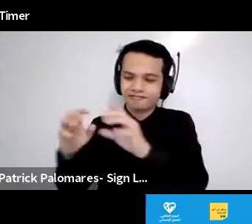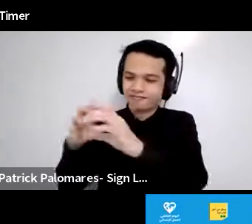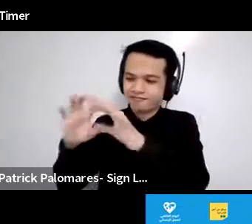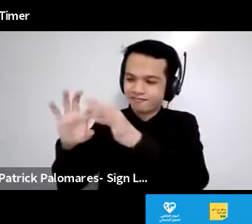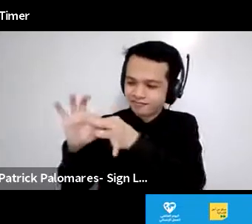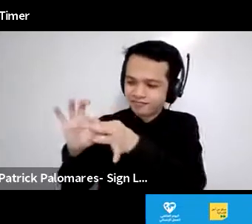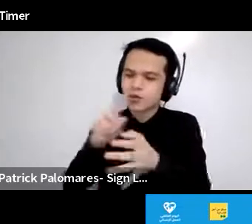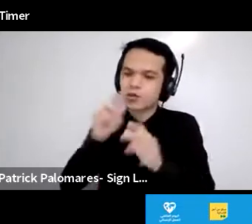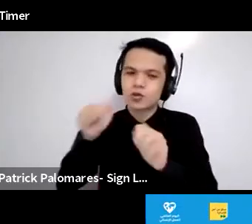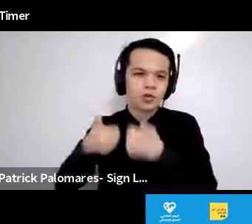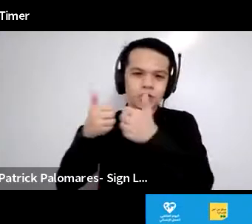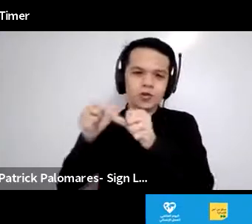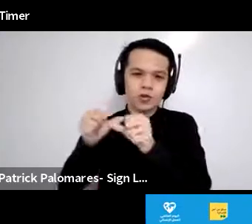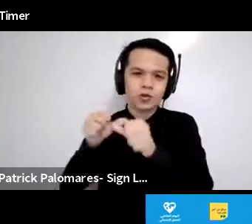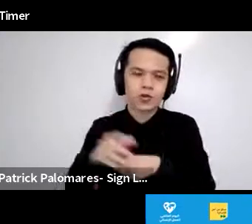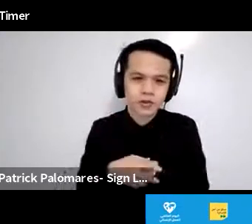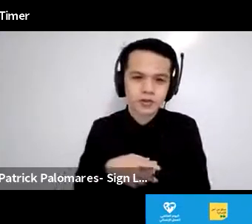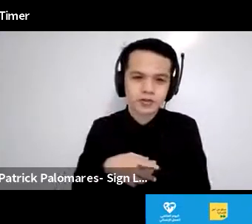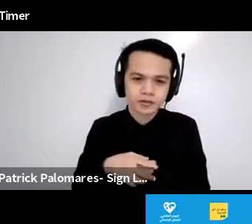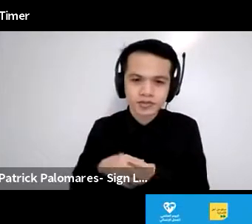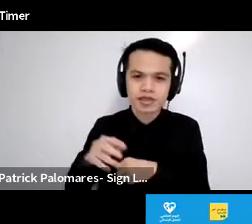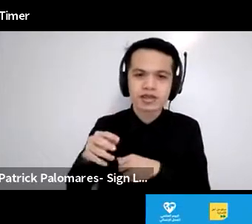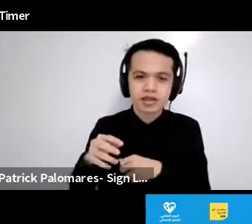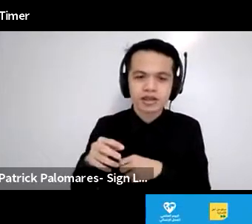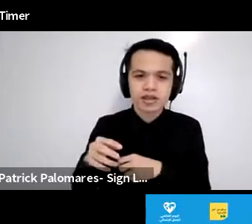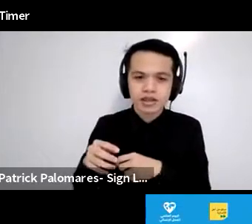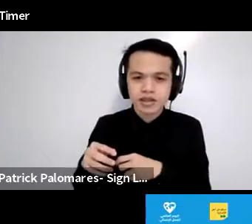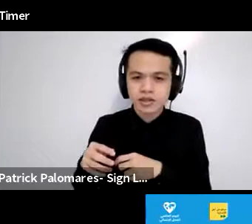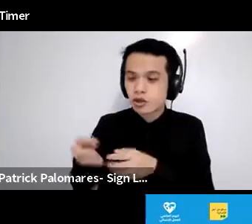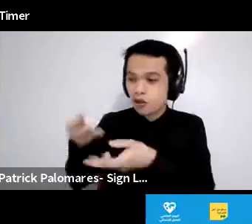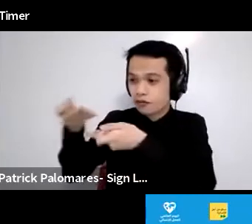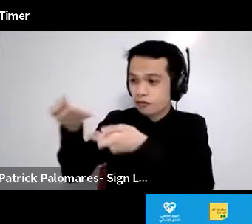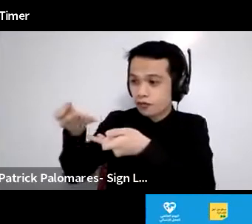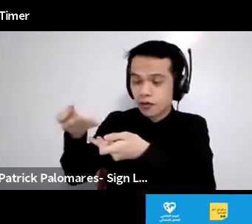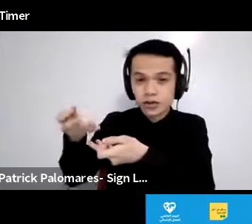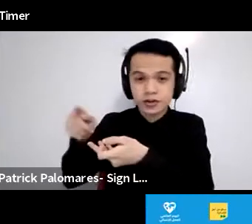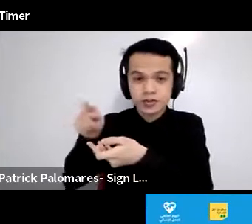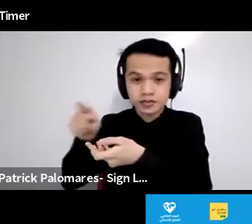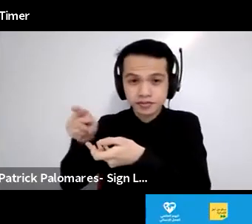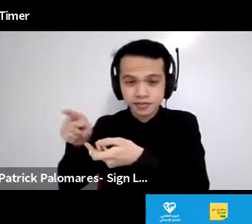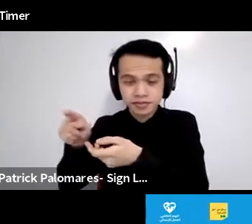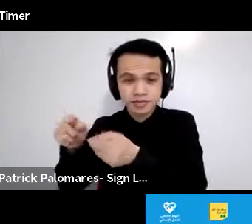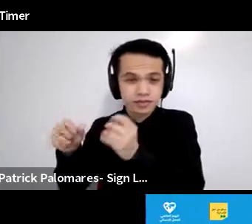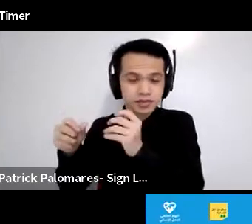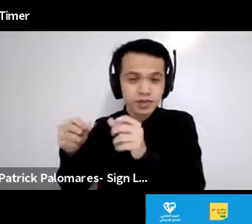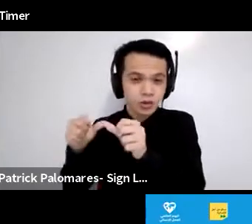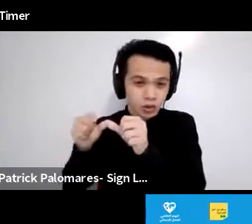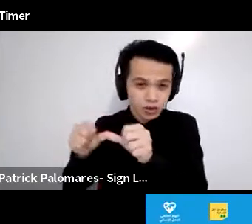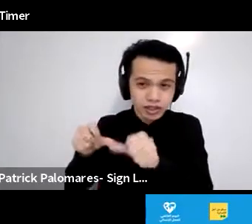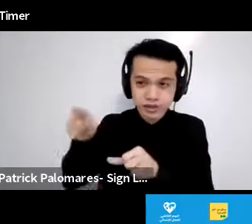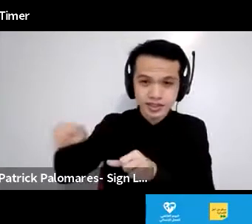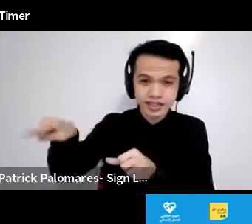without robust communication system to facilitate effective and efficient coordination,